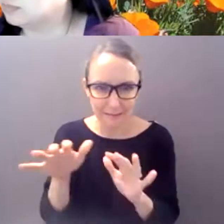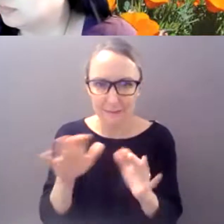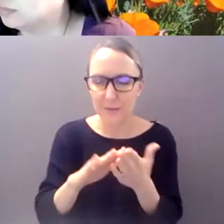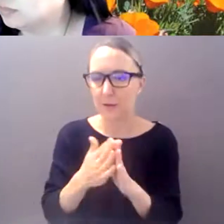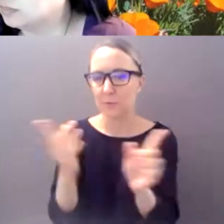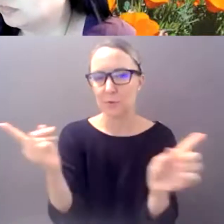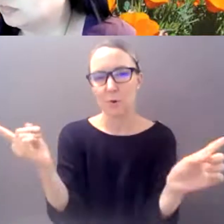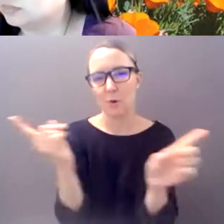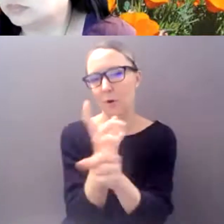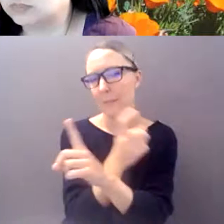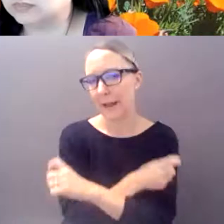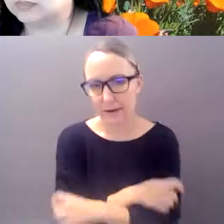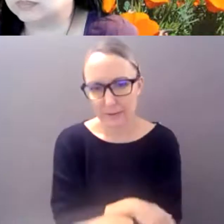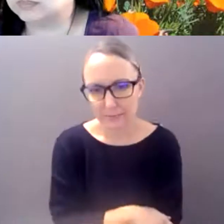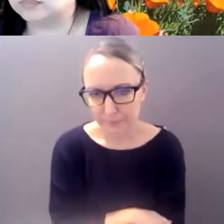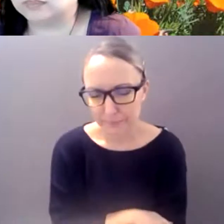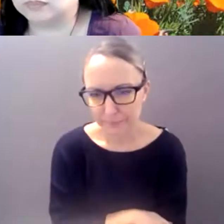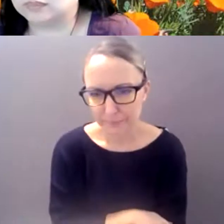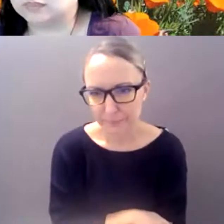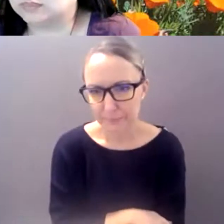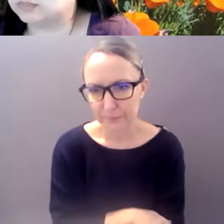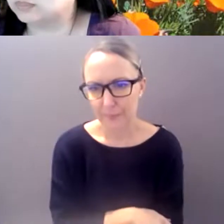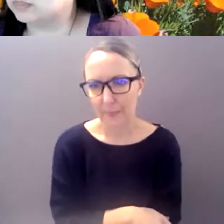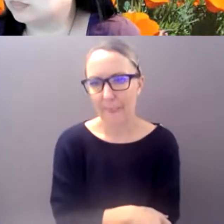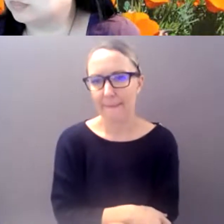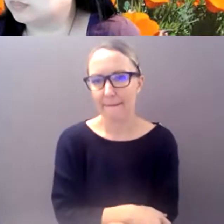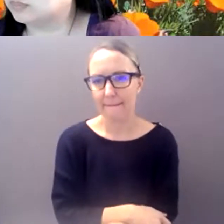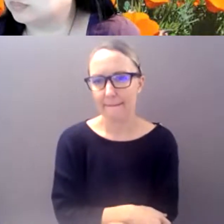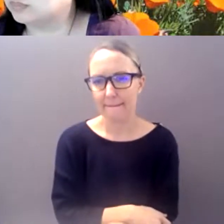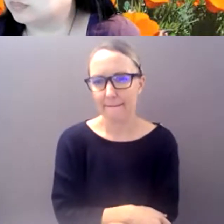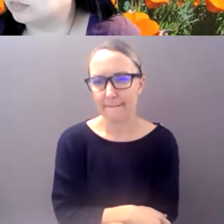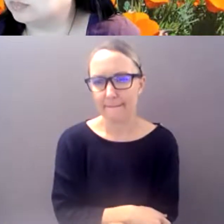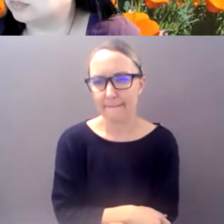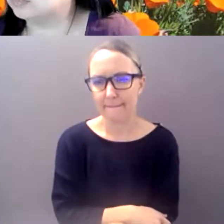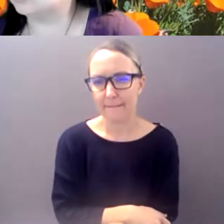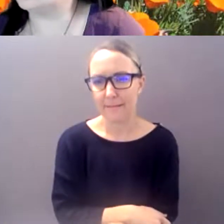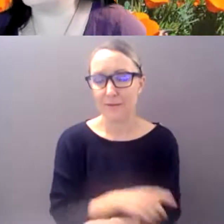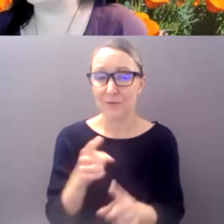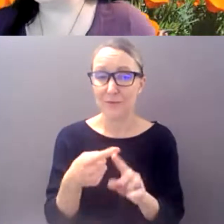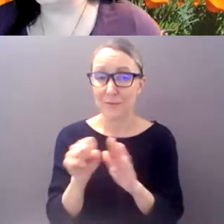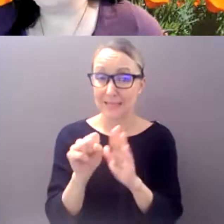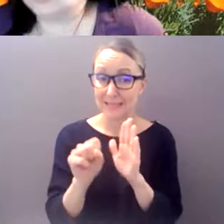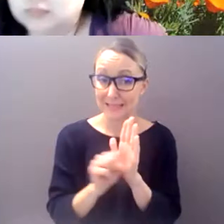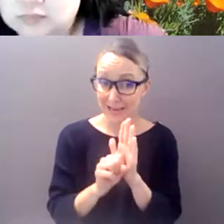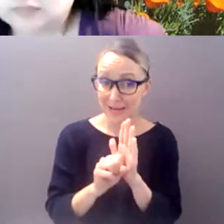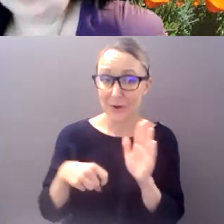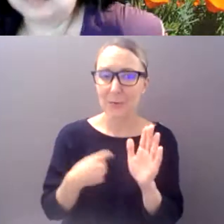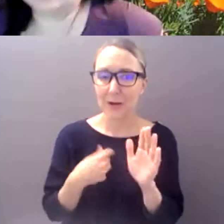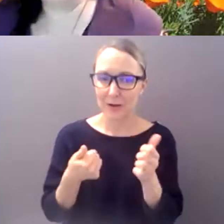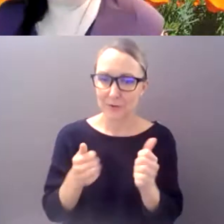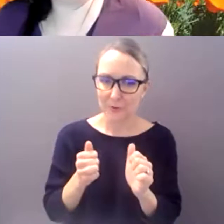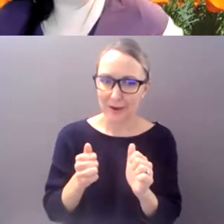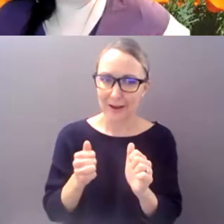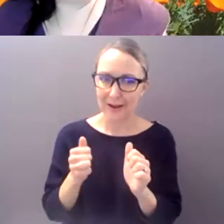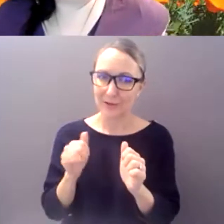complicated. So, I think this is something that, from a state level, we're going to continue to try to build towards, and I'm